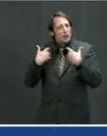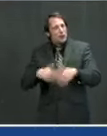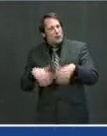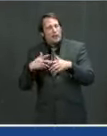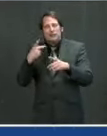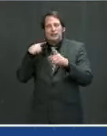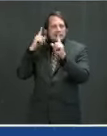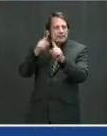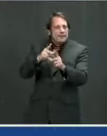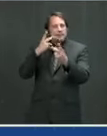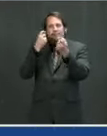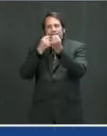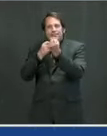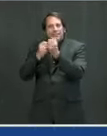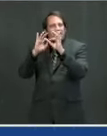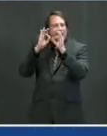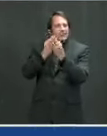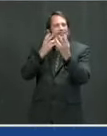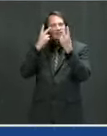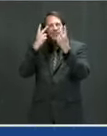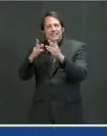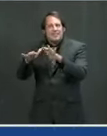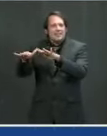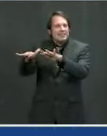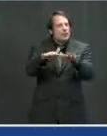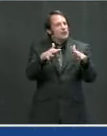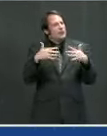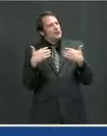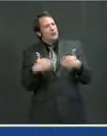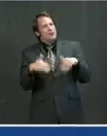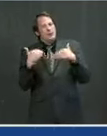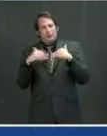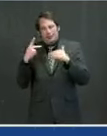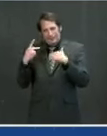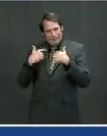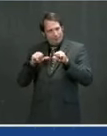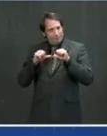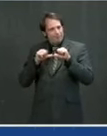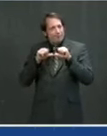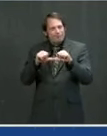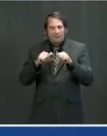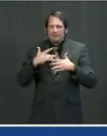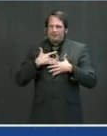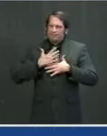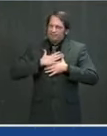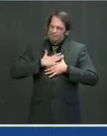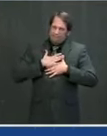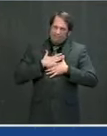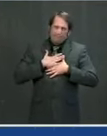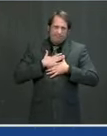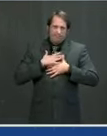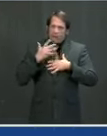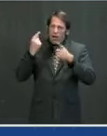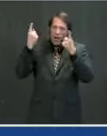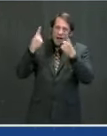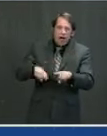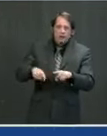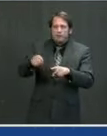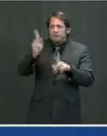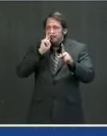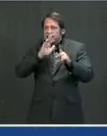States. We continue to mourn the loss of all those folks and to honor the extraordinary joint